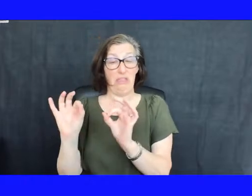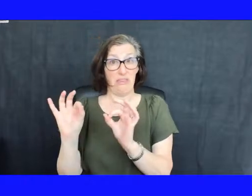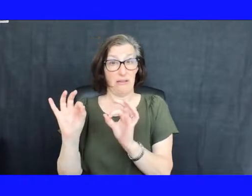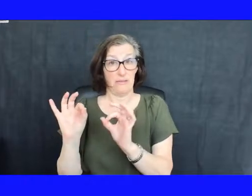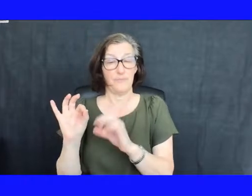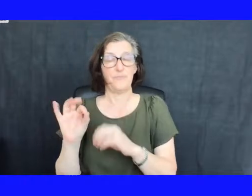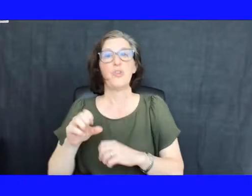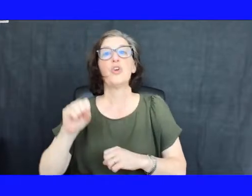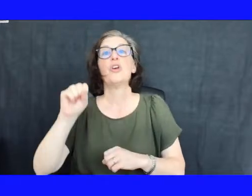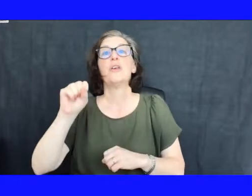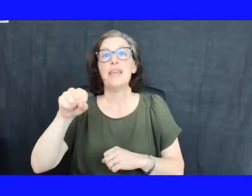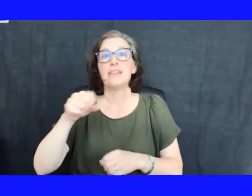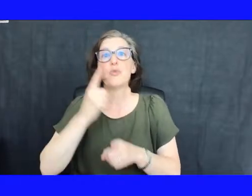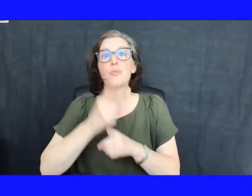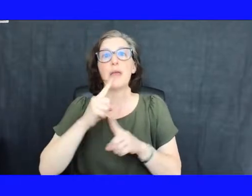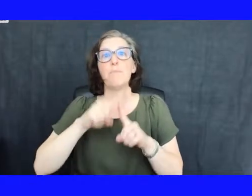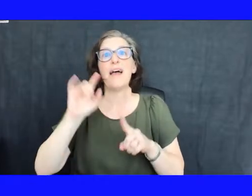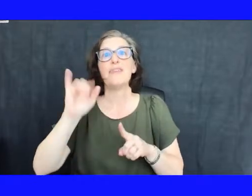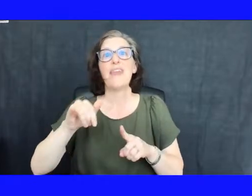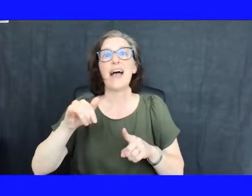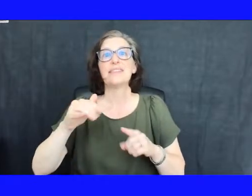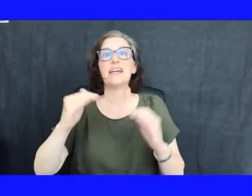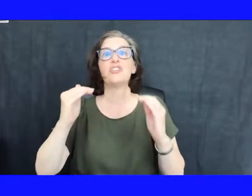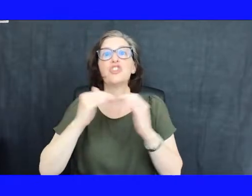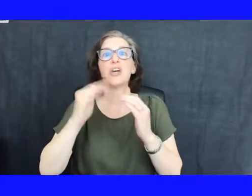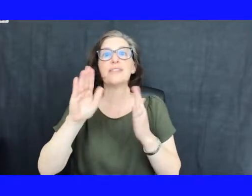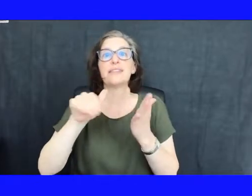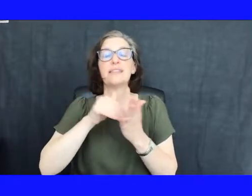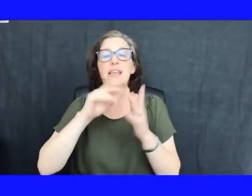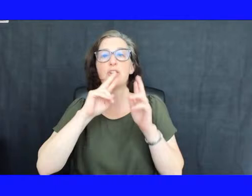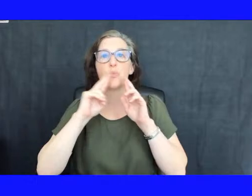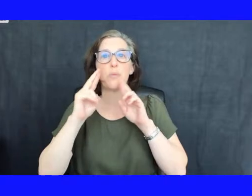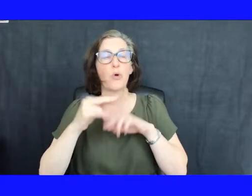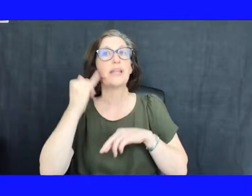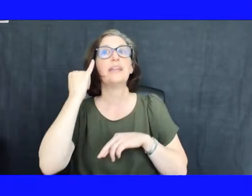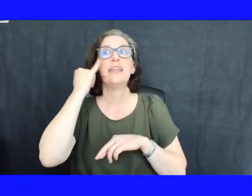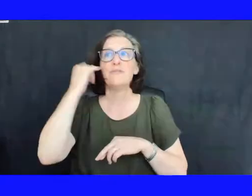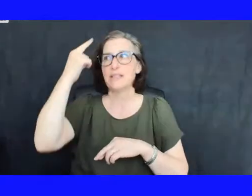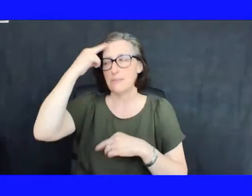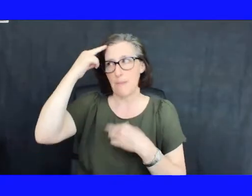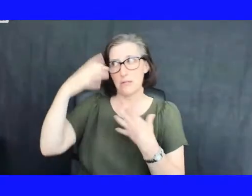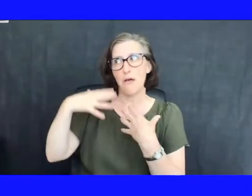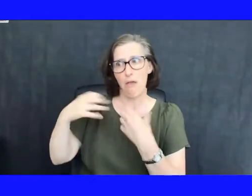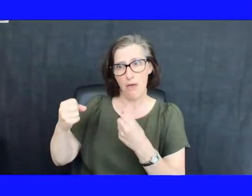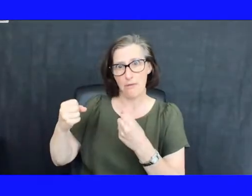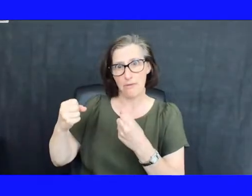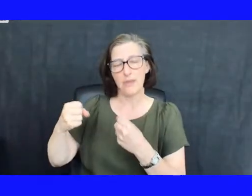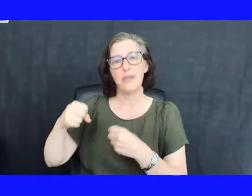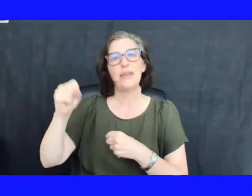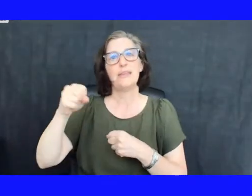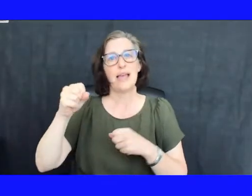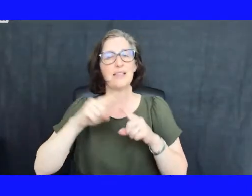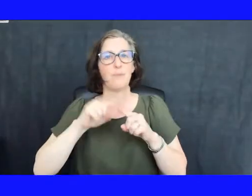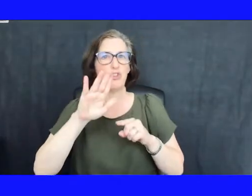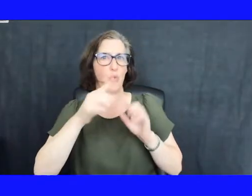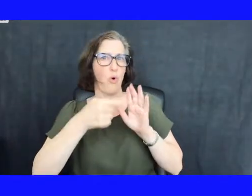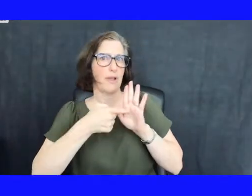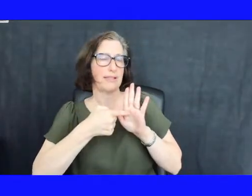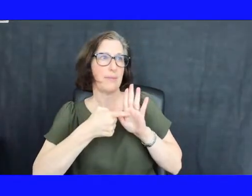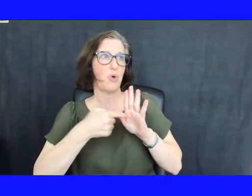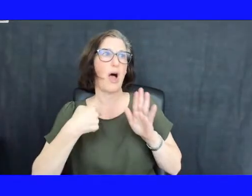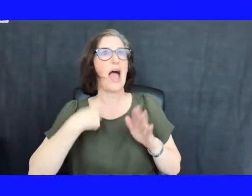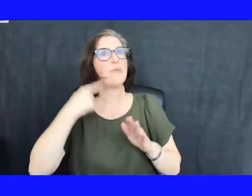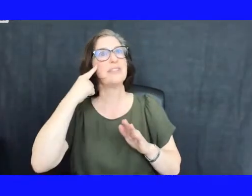seriously. very, But it's typically not a corporate central office issue. It's reported where